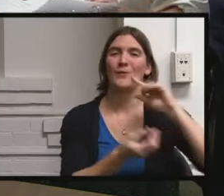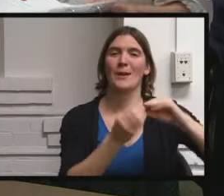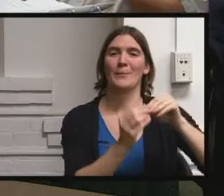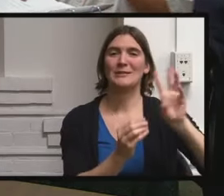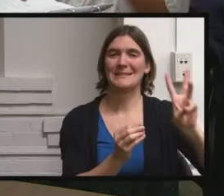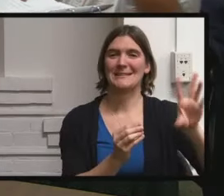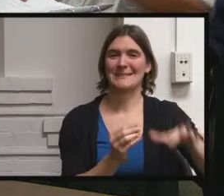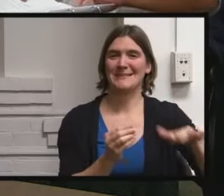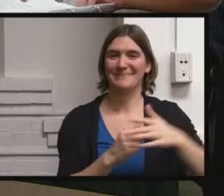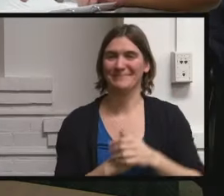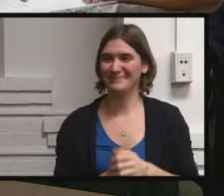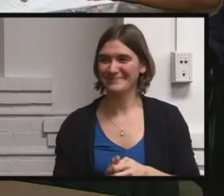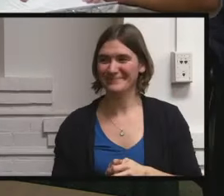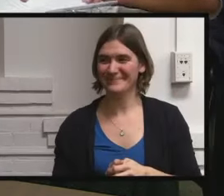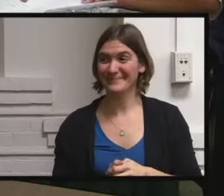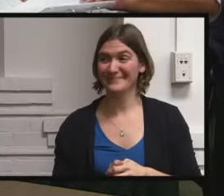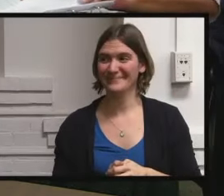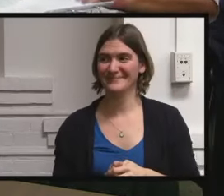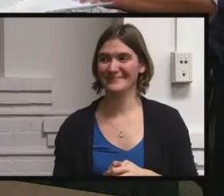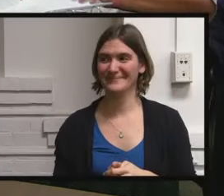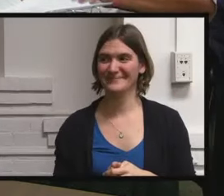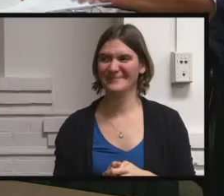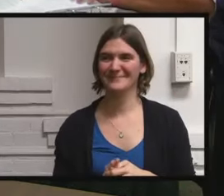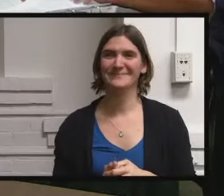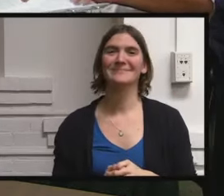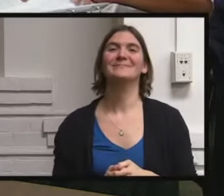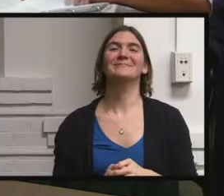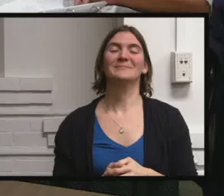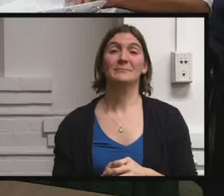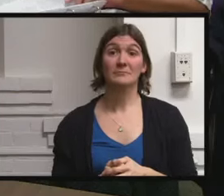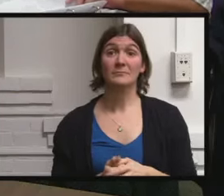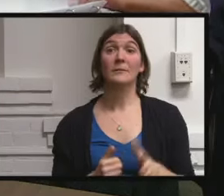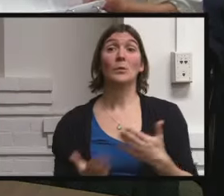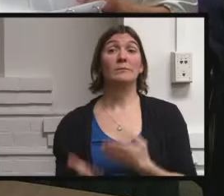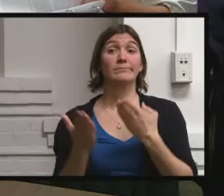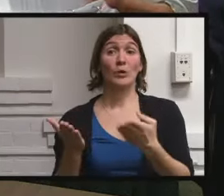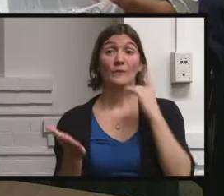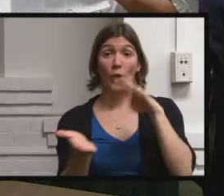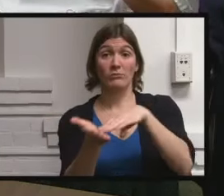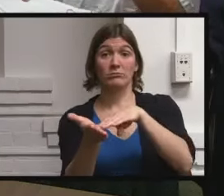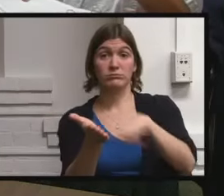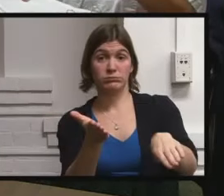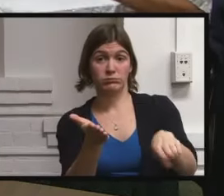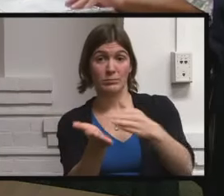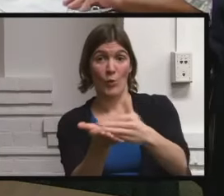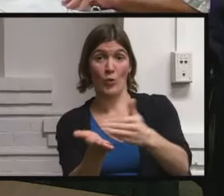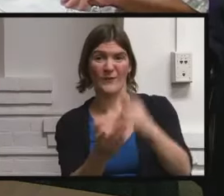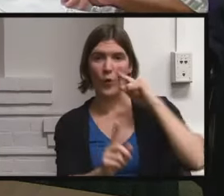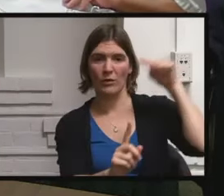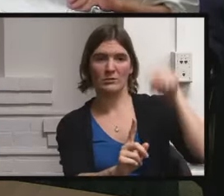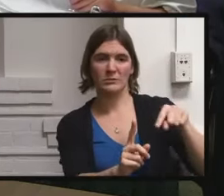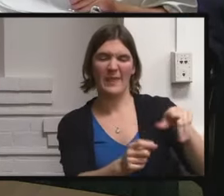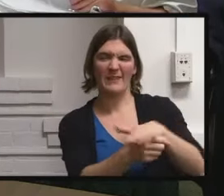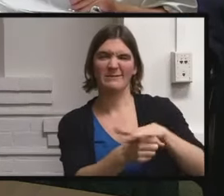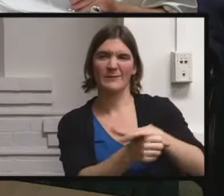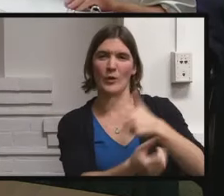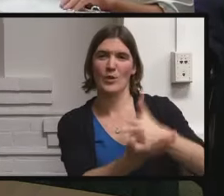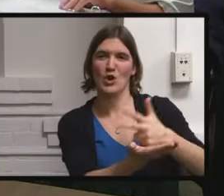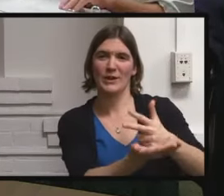6. We have another motion for partial discharge on parking rights on Lot 6. Any further